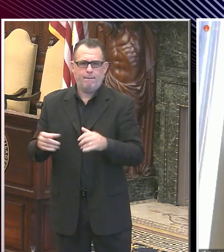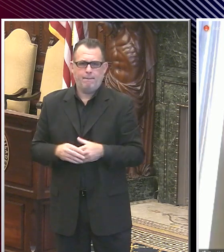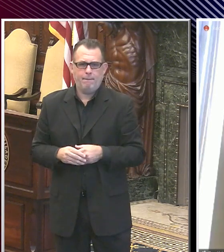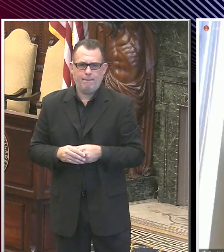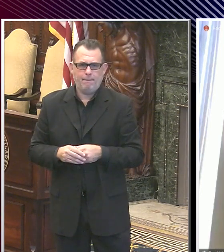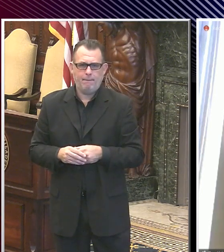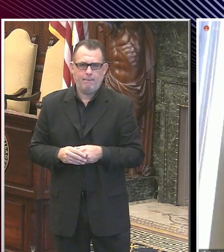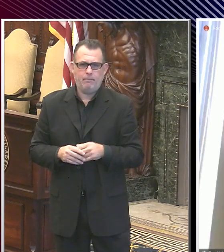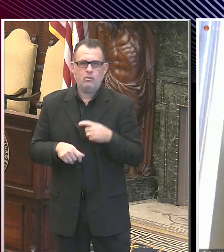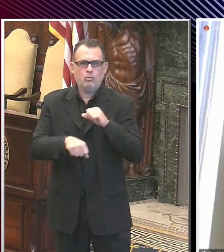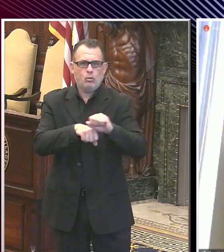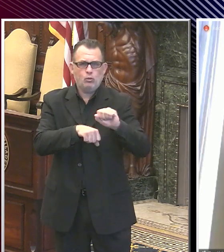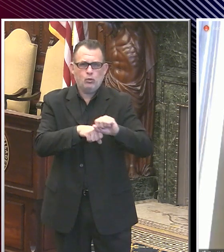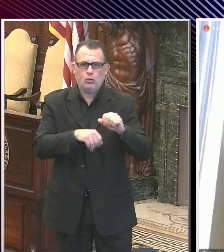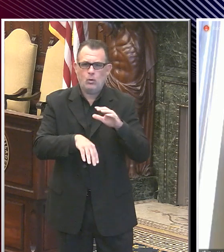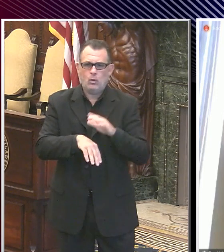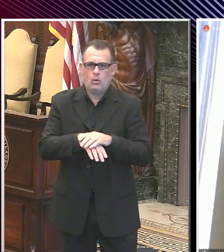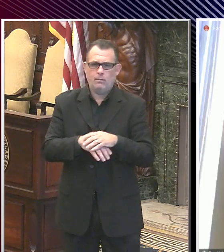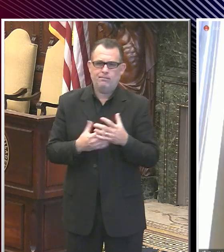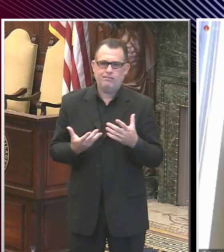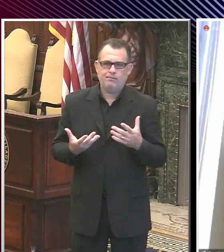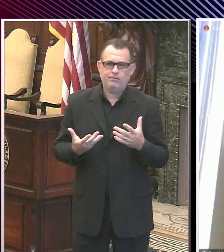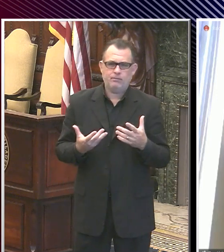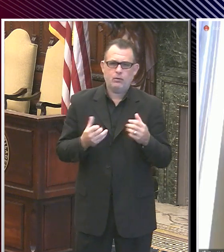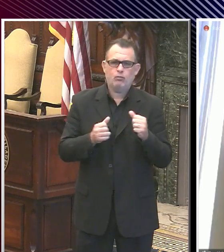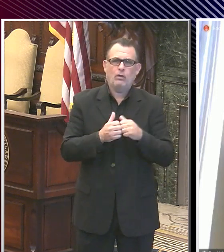working, positively towards that progress.